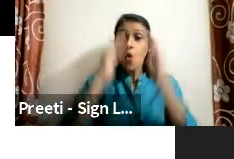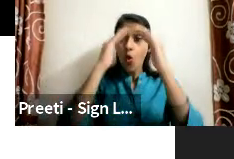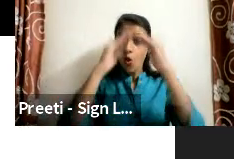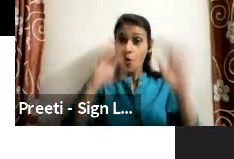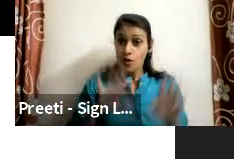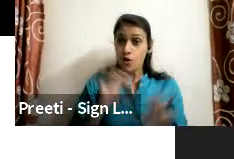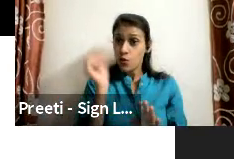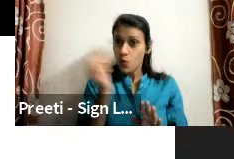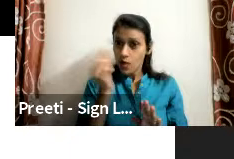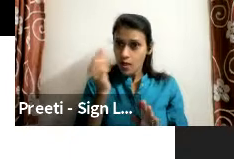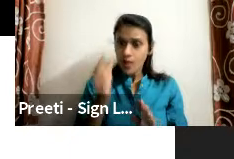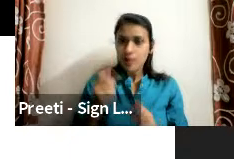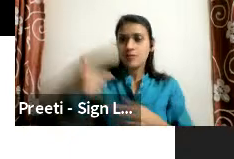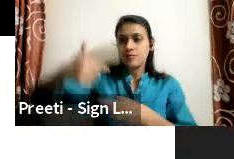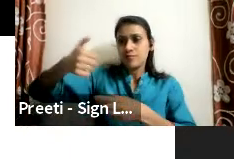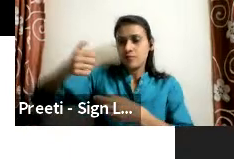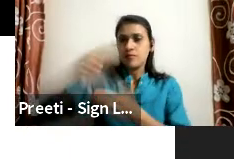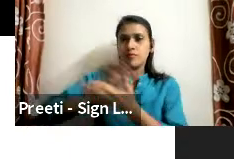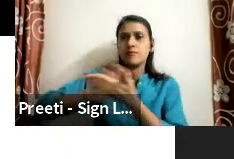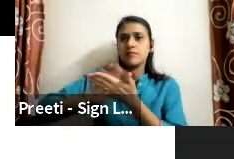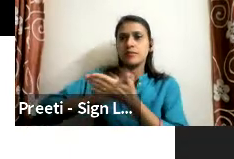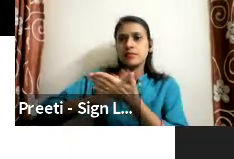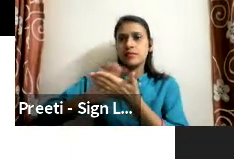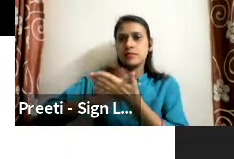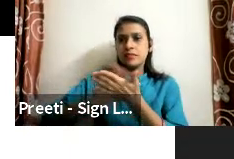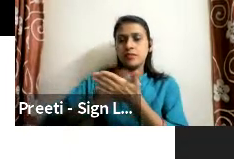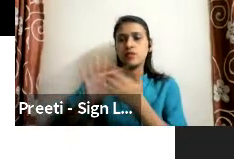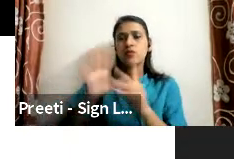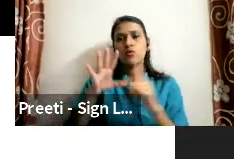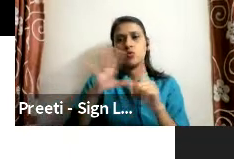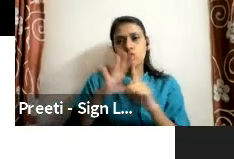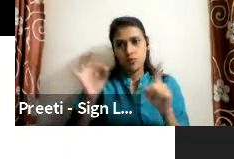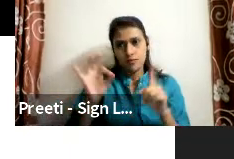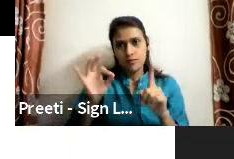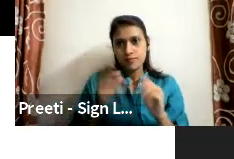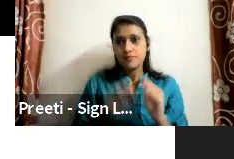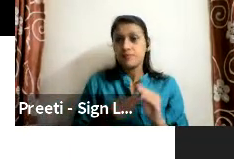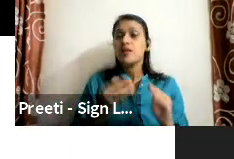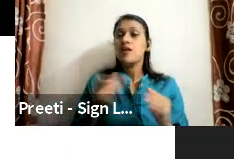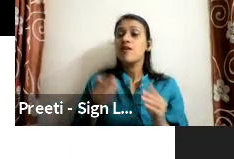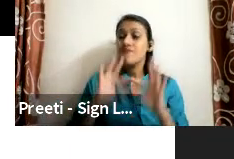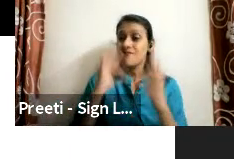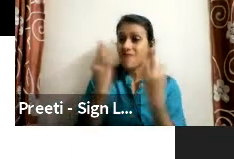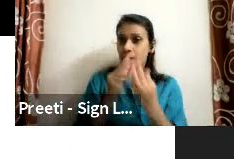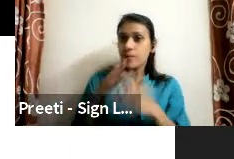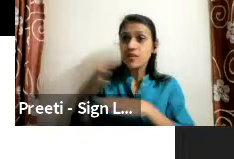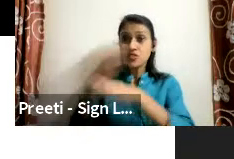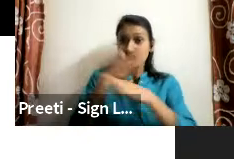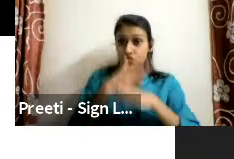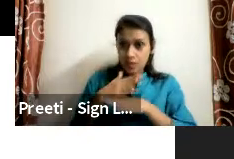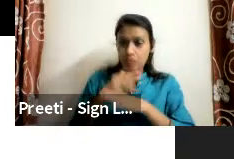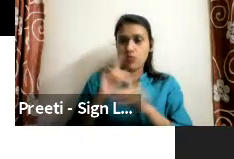with alcohol-based sanitizer and then hand it over to your family contacts.